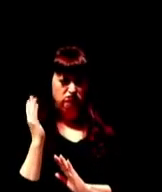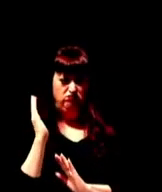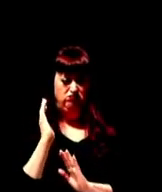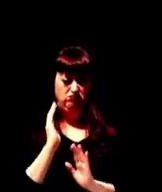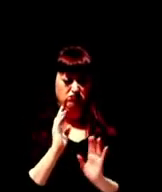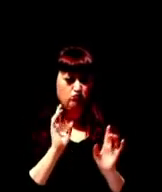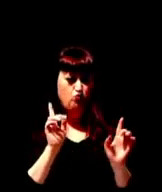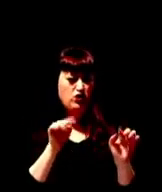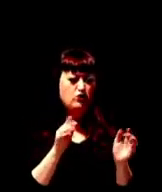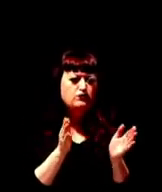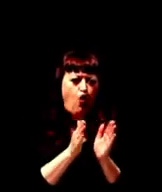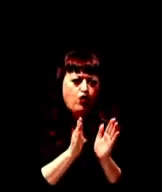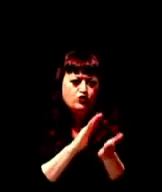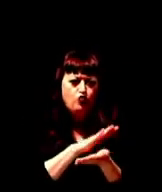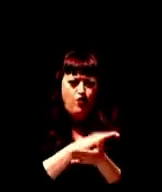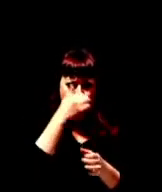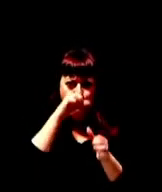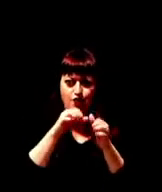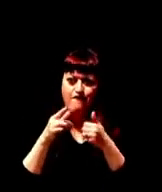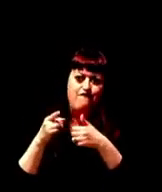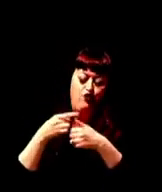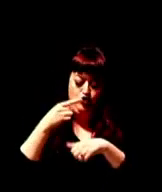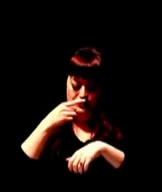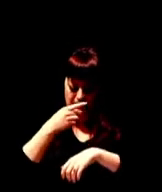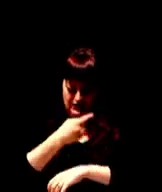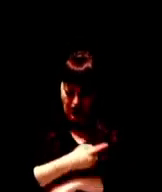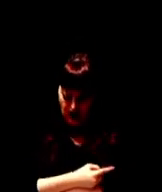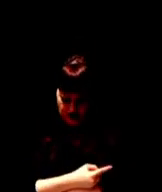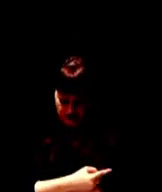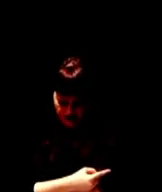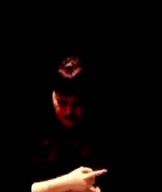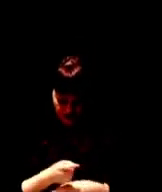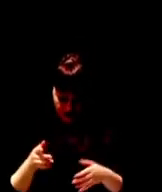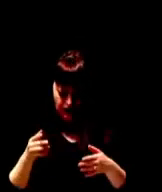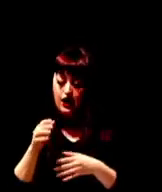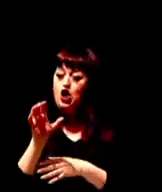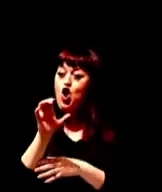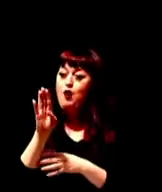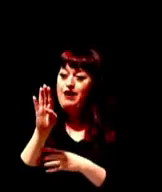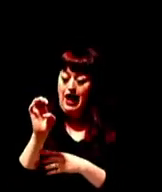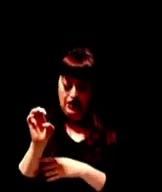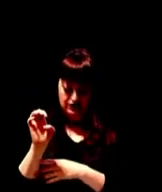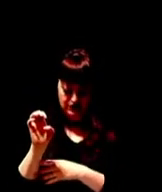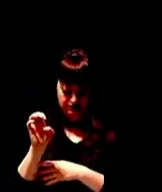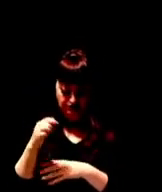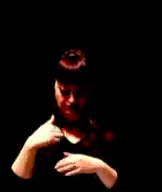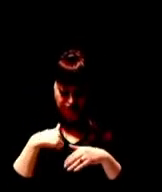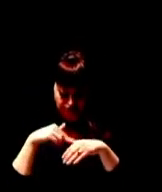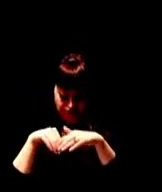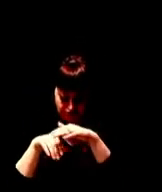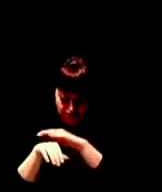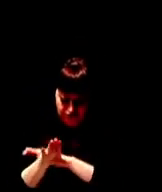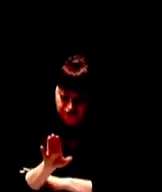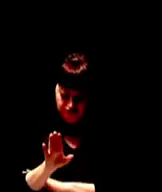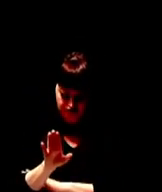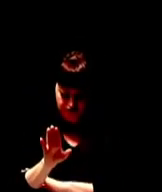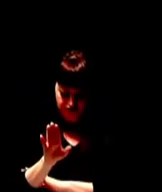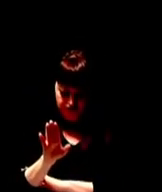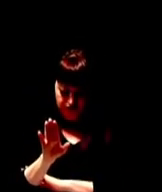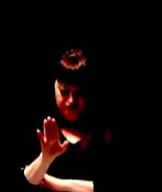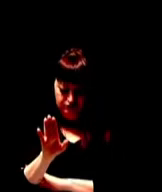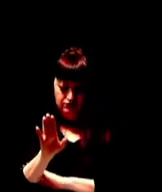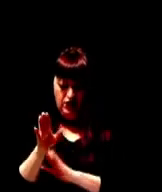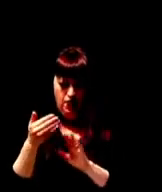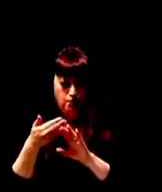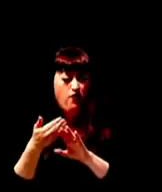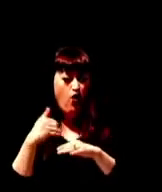remember my first day of Carl Ben, and specifically the people who made it just a little bit better. So before I even